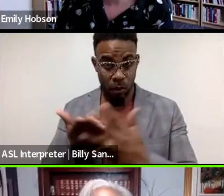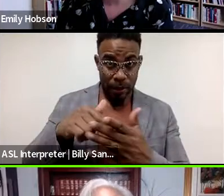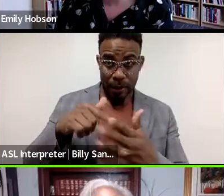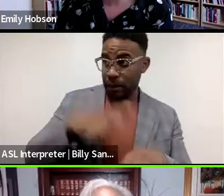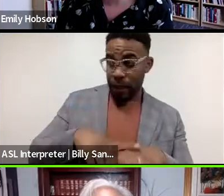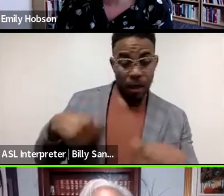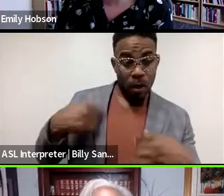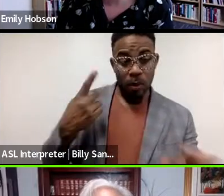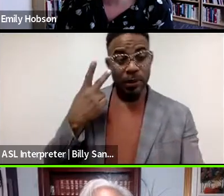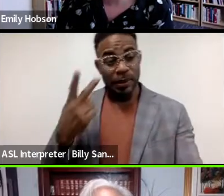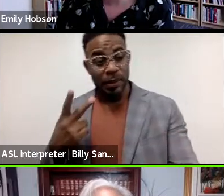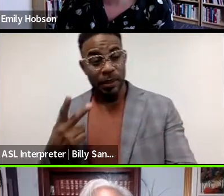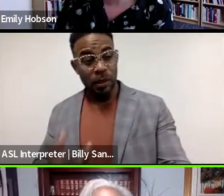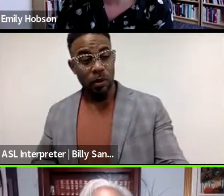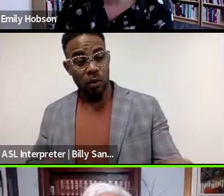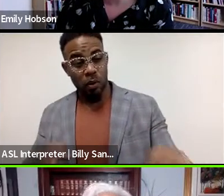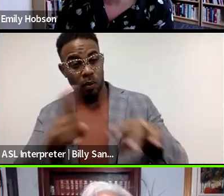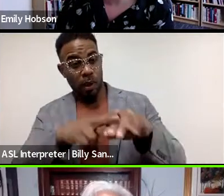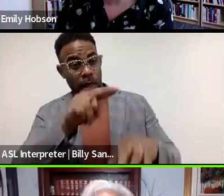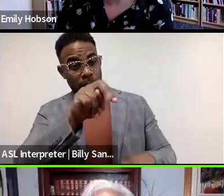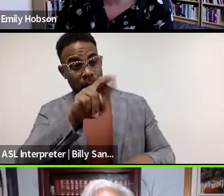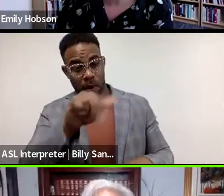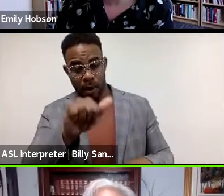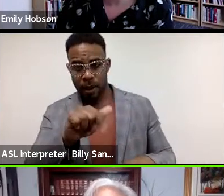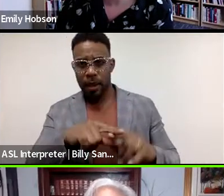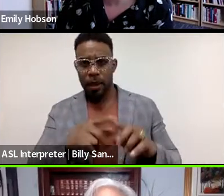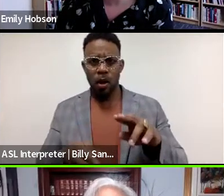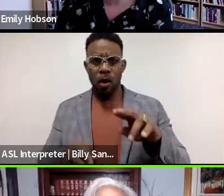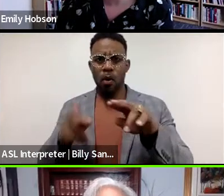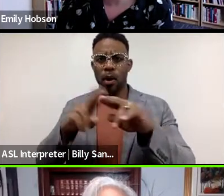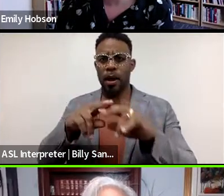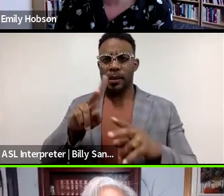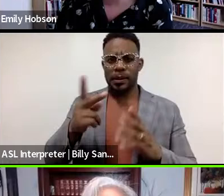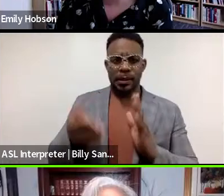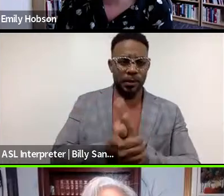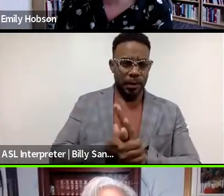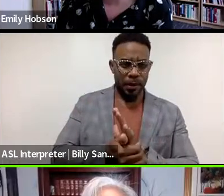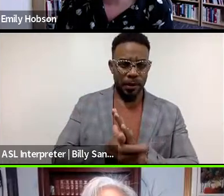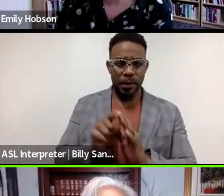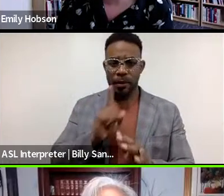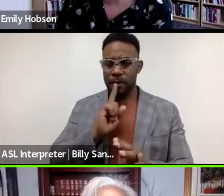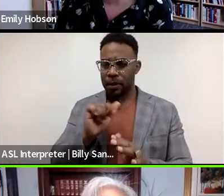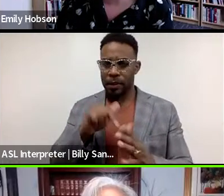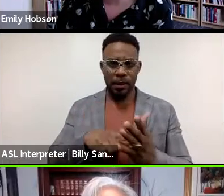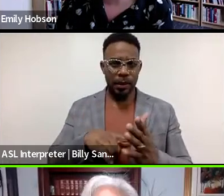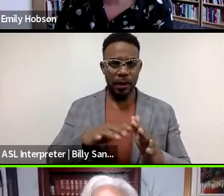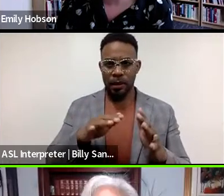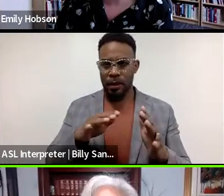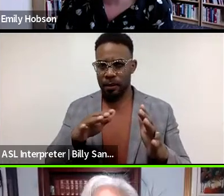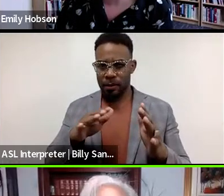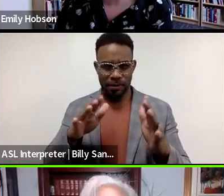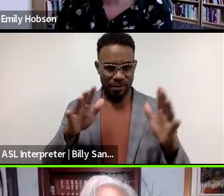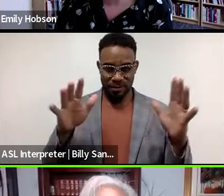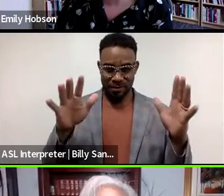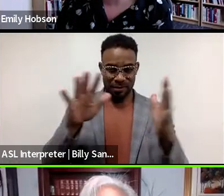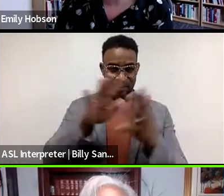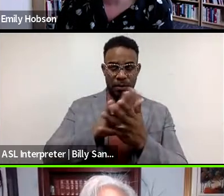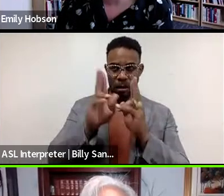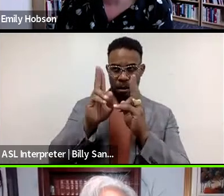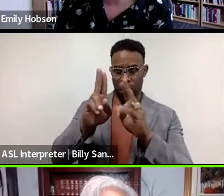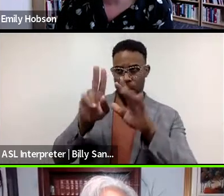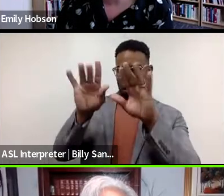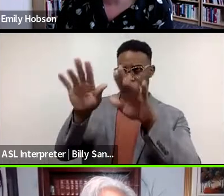we see the rise of the NRA and the rise of the Second Amendment as being this hallowed, cherished ground